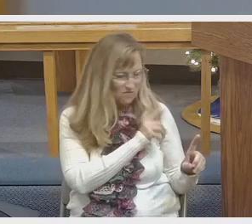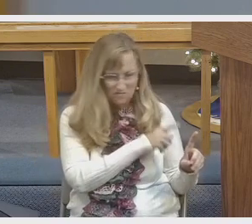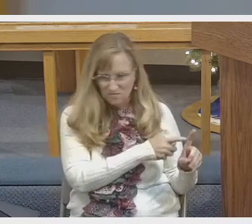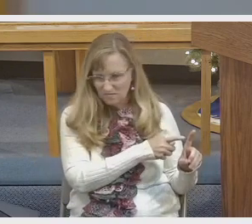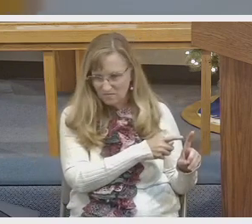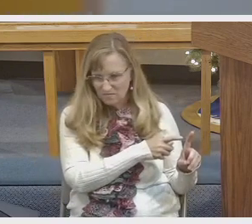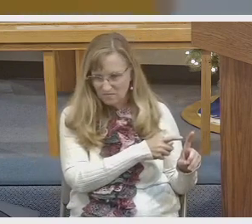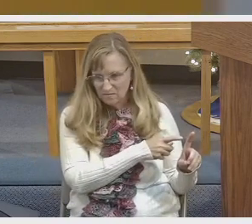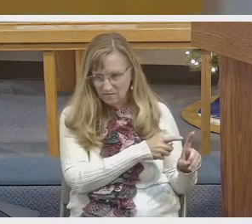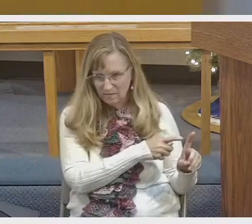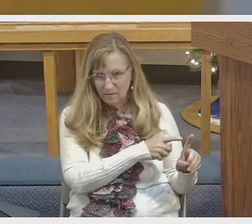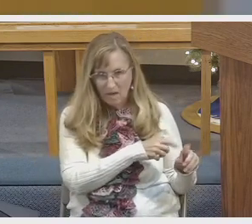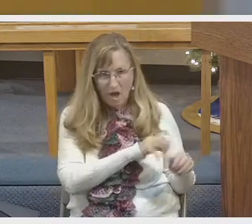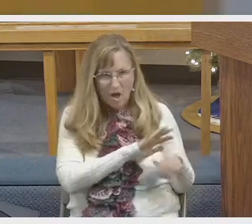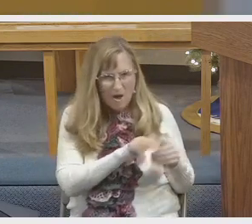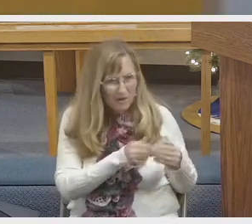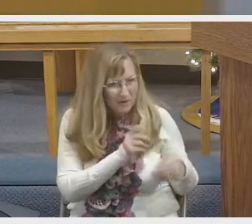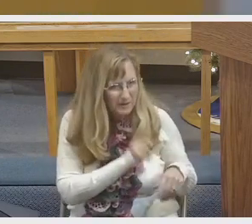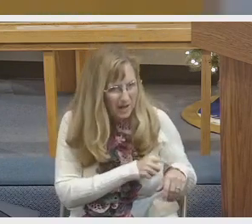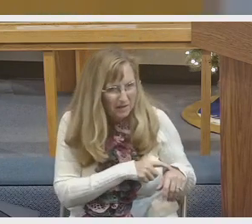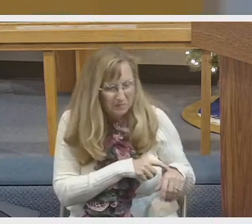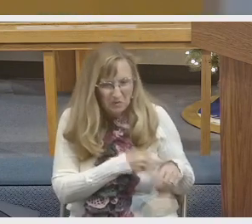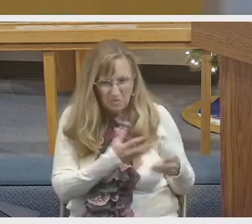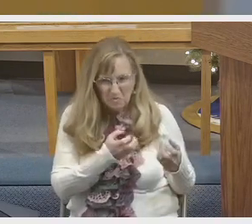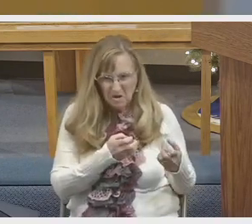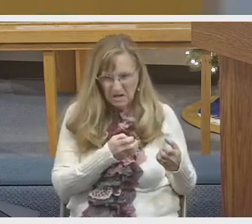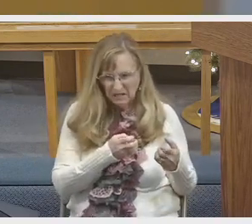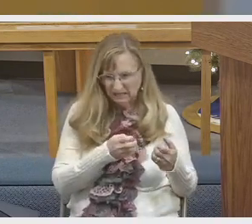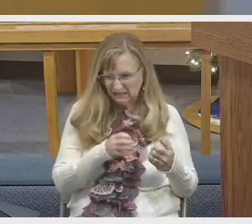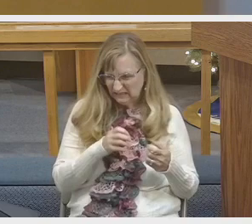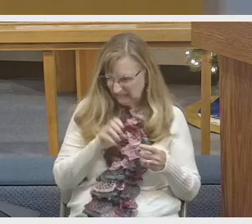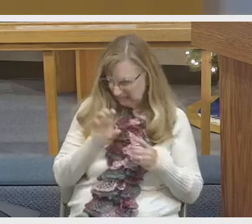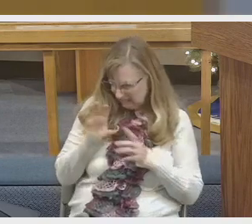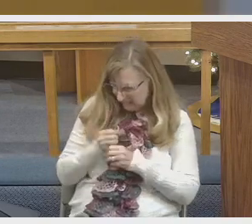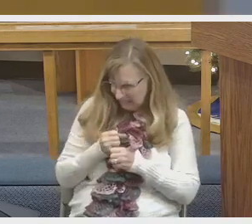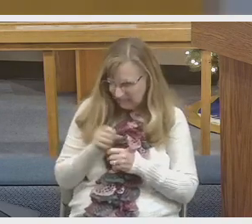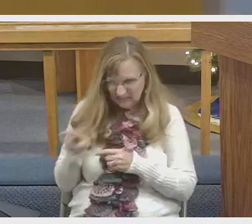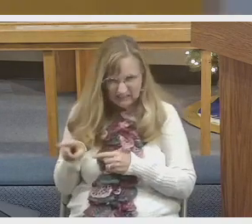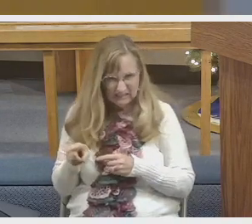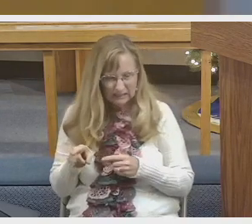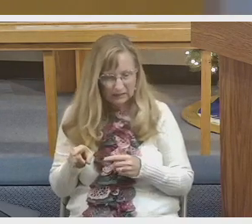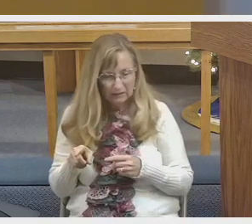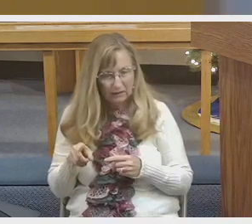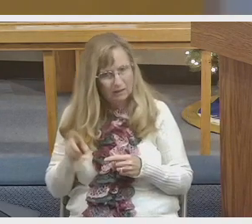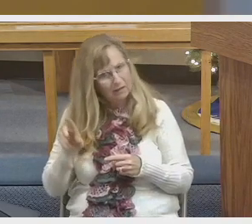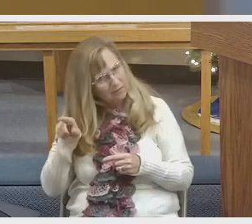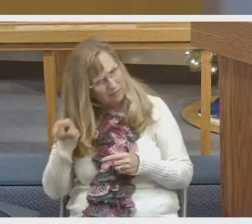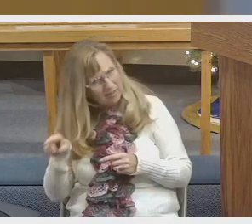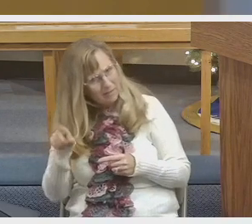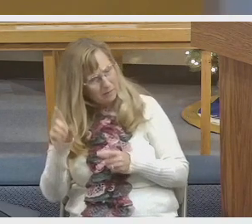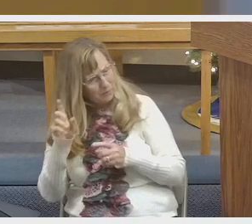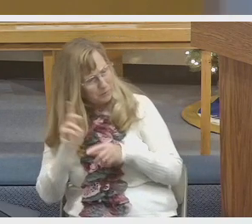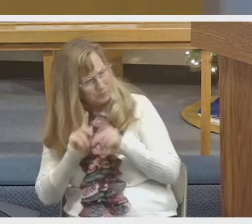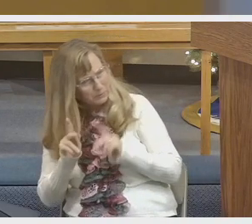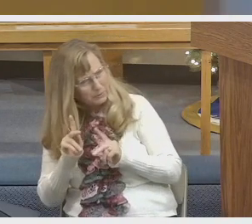All those times you wanted revenge on them, would they be your friend anymore?